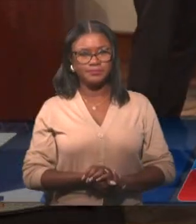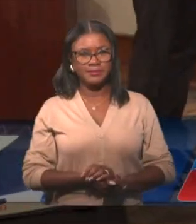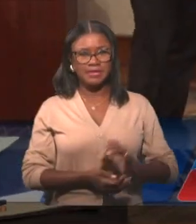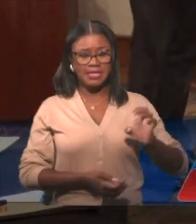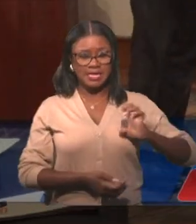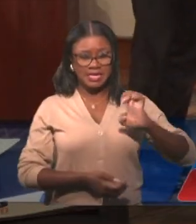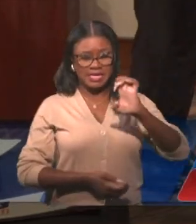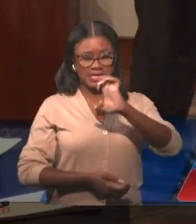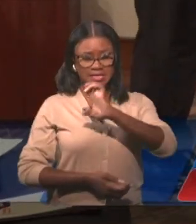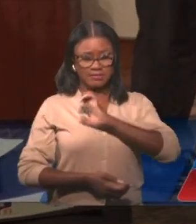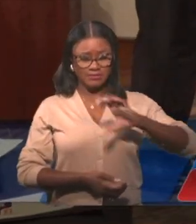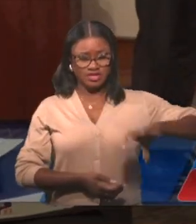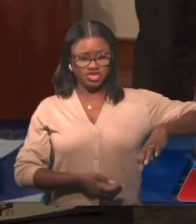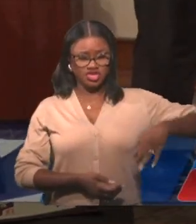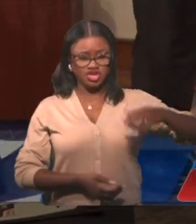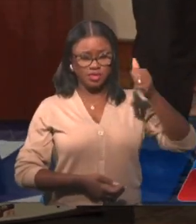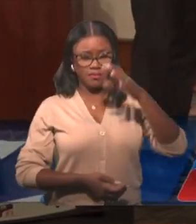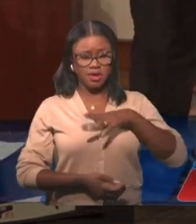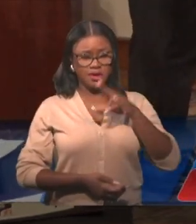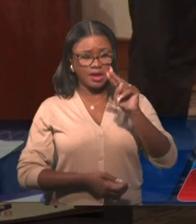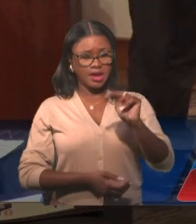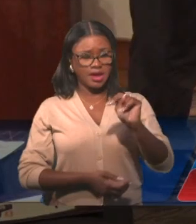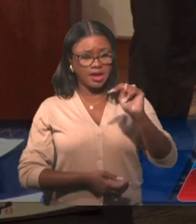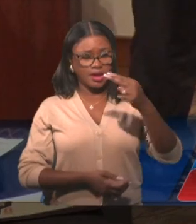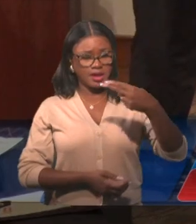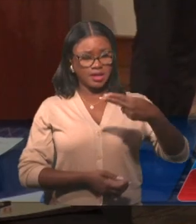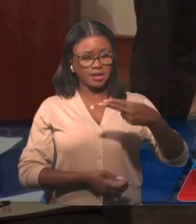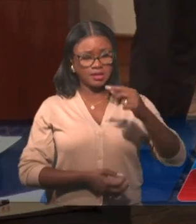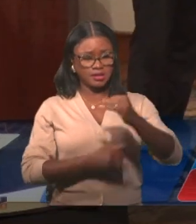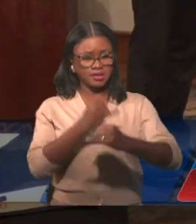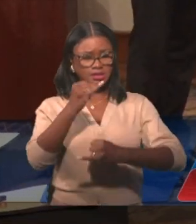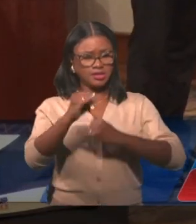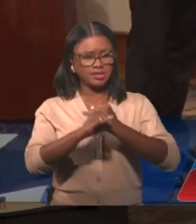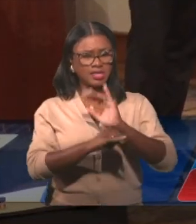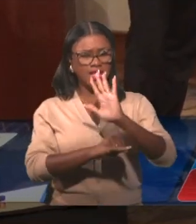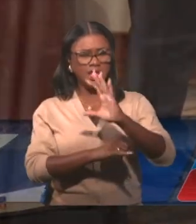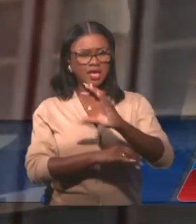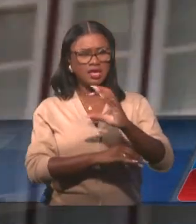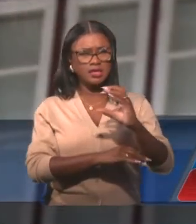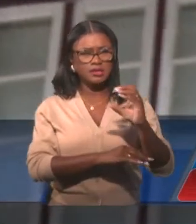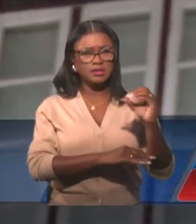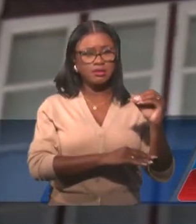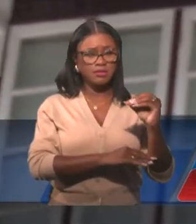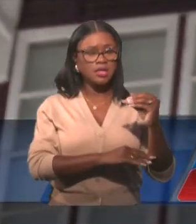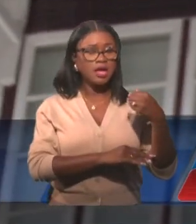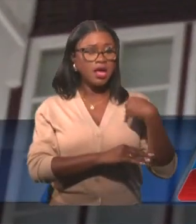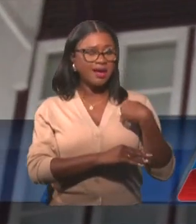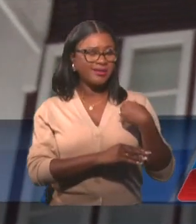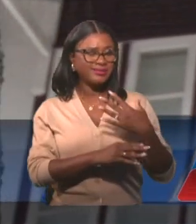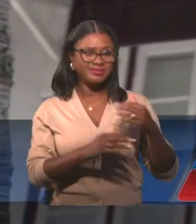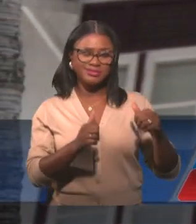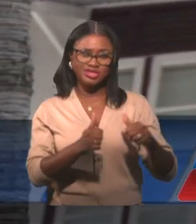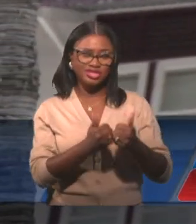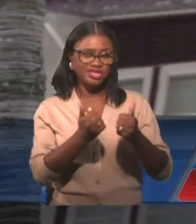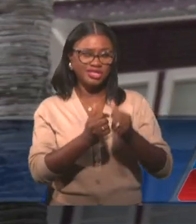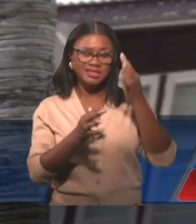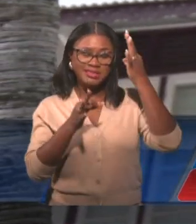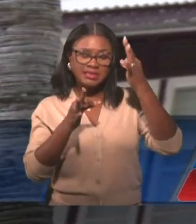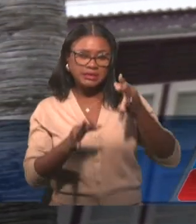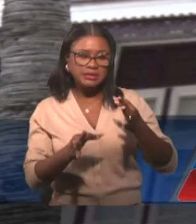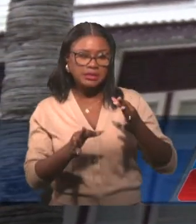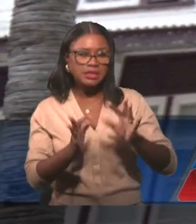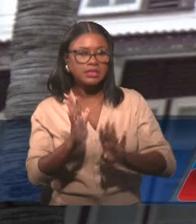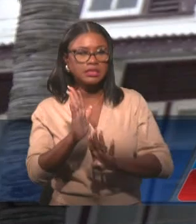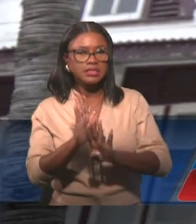Executive Chairman of NH International, Emile Elias, said his company was put at a crossroads and decided to develop an initiative to